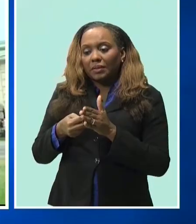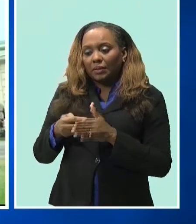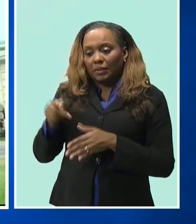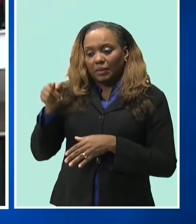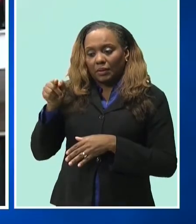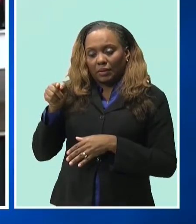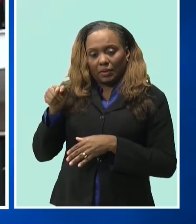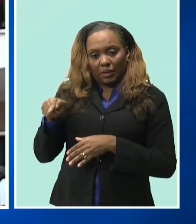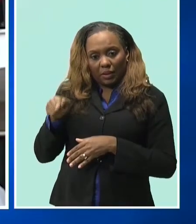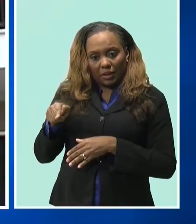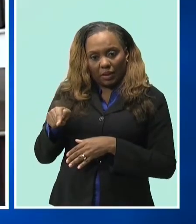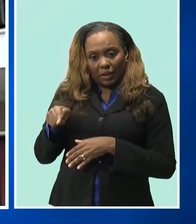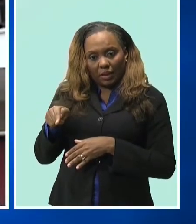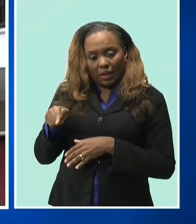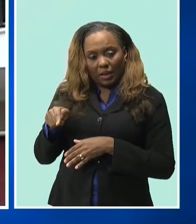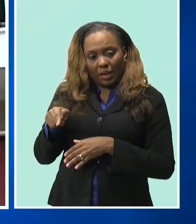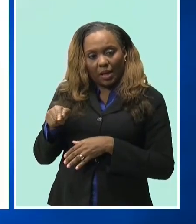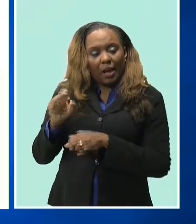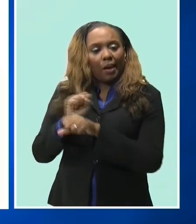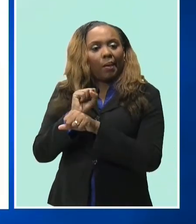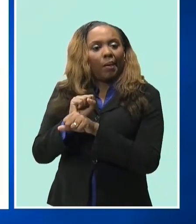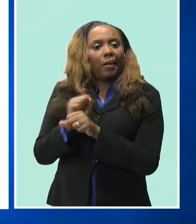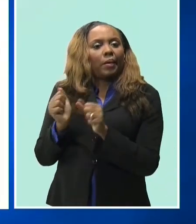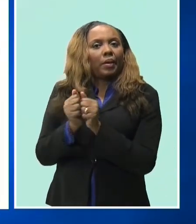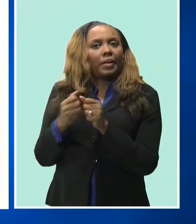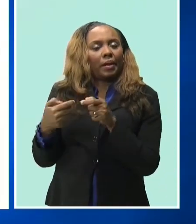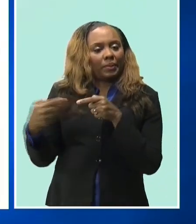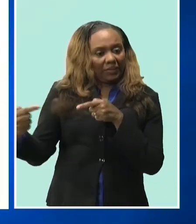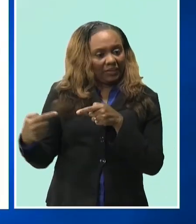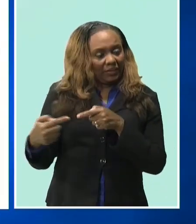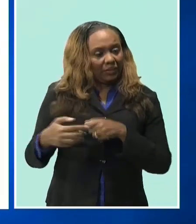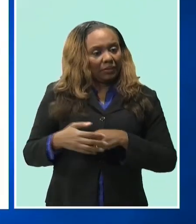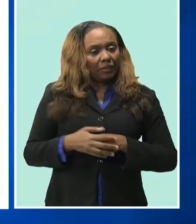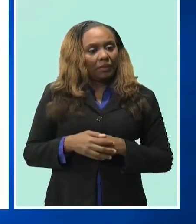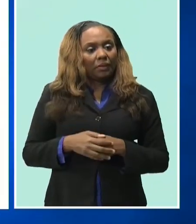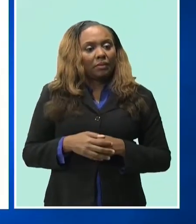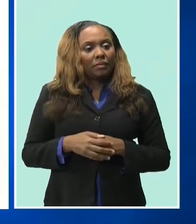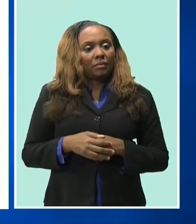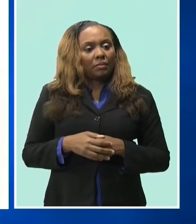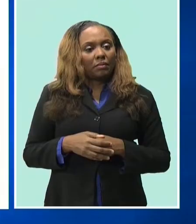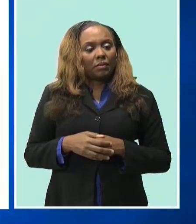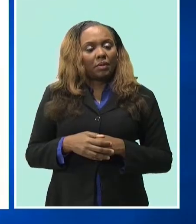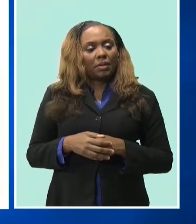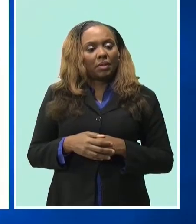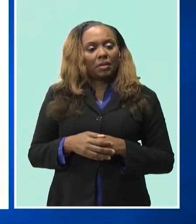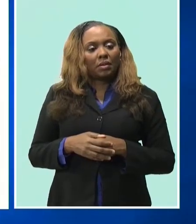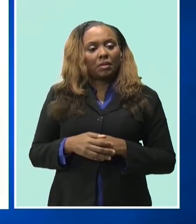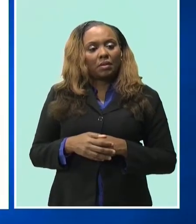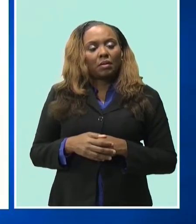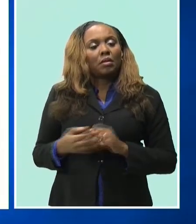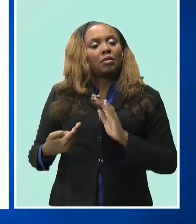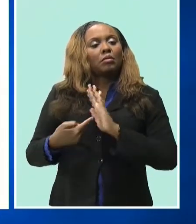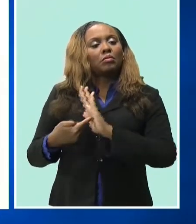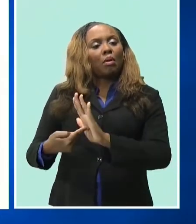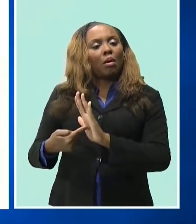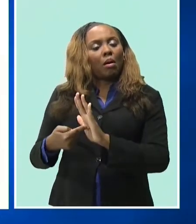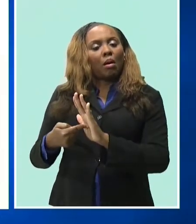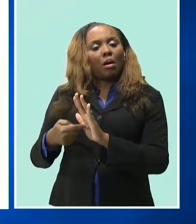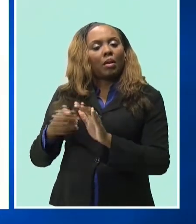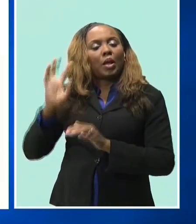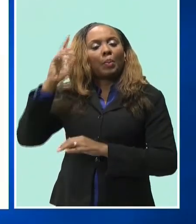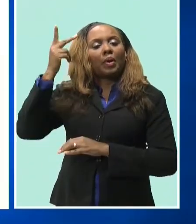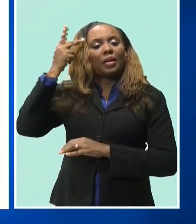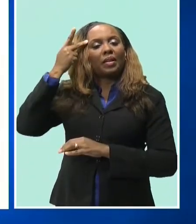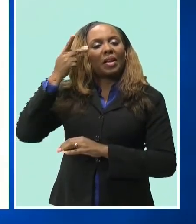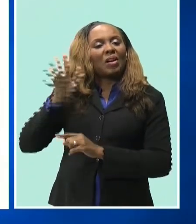mere stooge of the opposition PPPC. The coalition says the PSC's political bias does not allow them to acknowledge